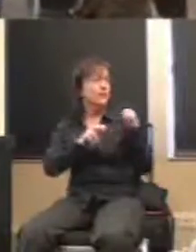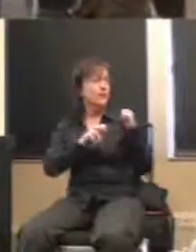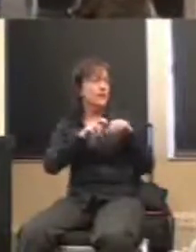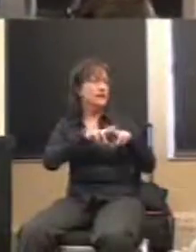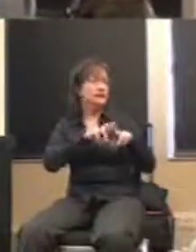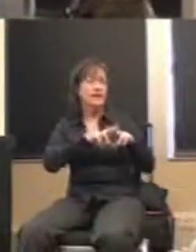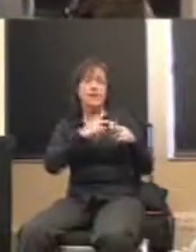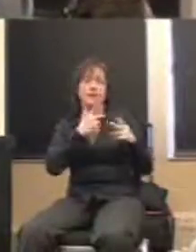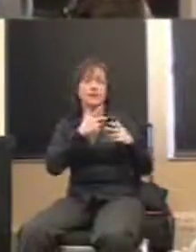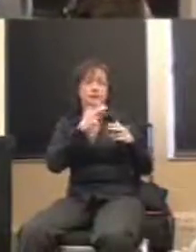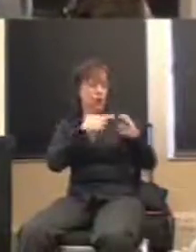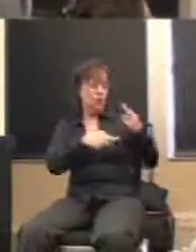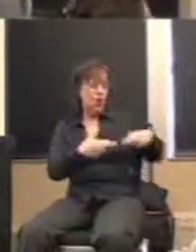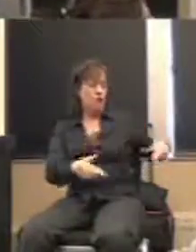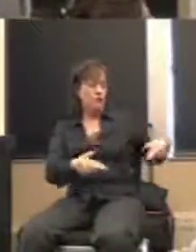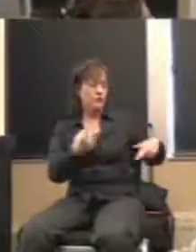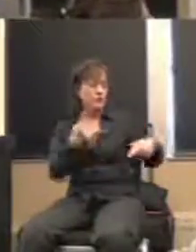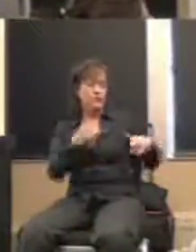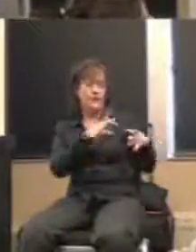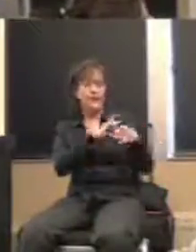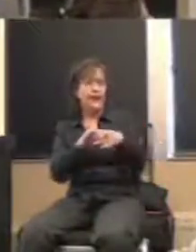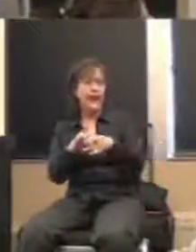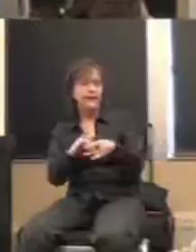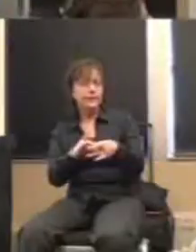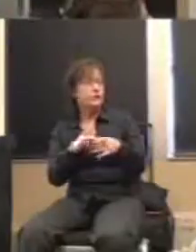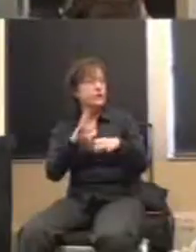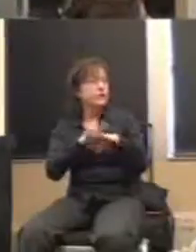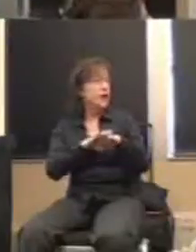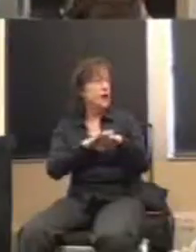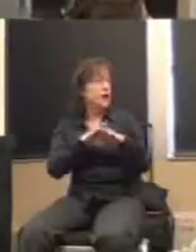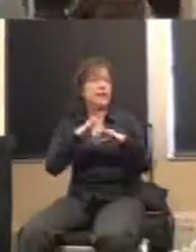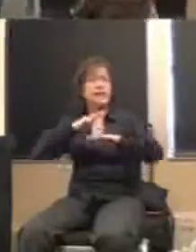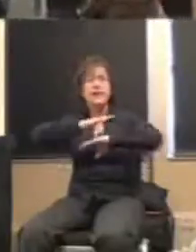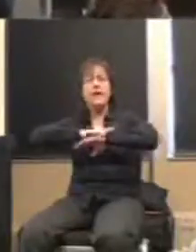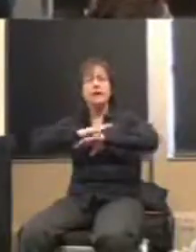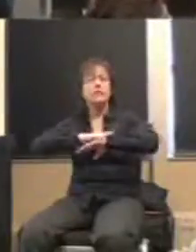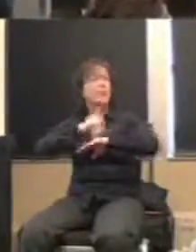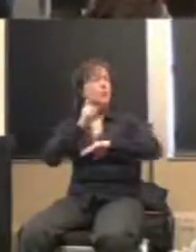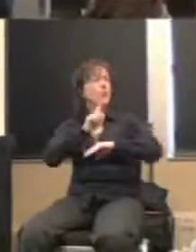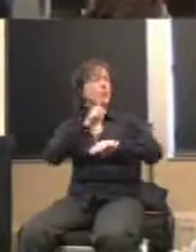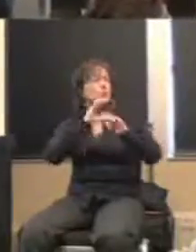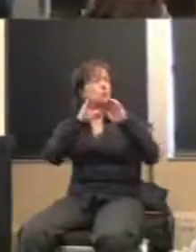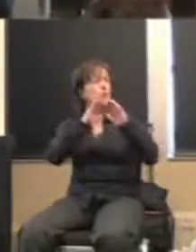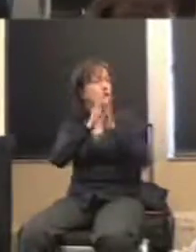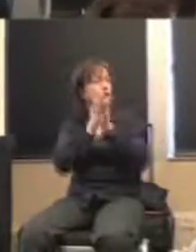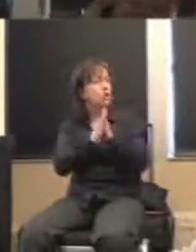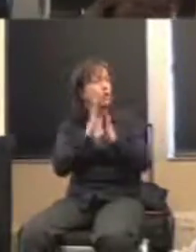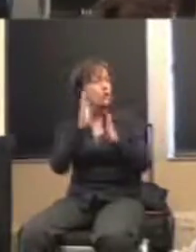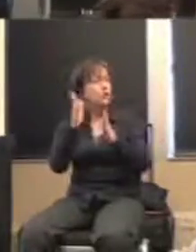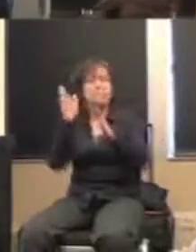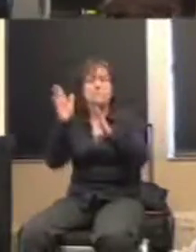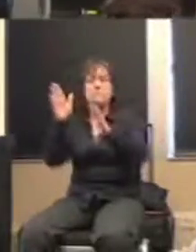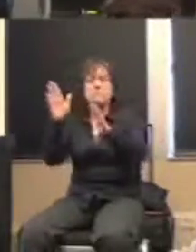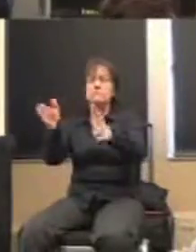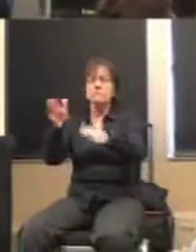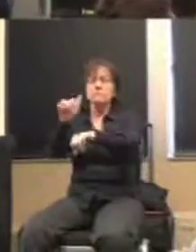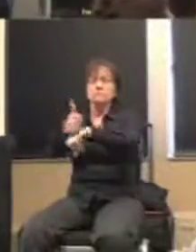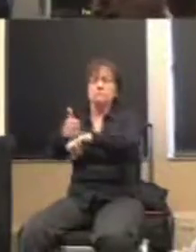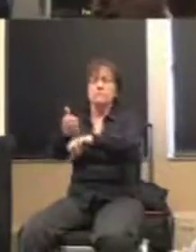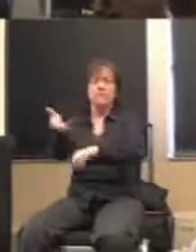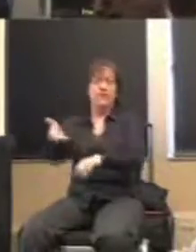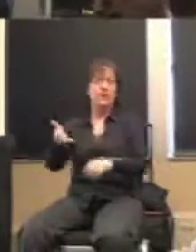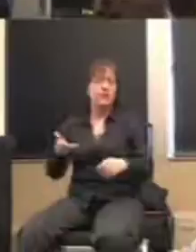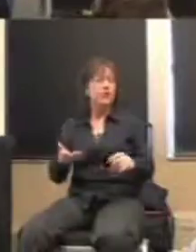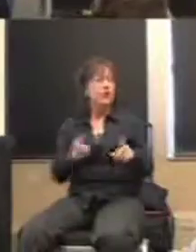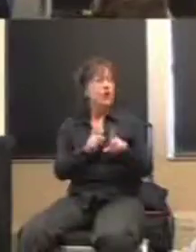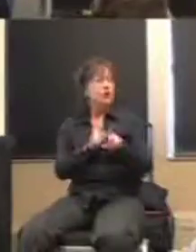rope attached to this, or maybe on a counter where their communication book is going to stay. And it's also important to find